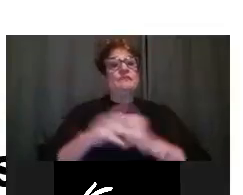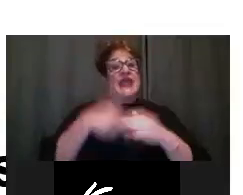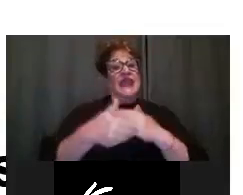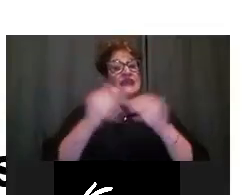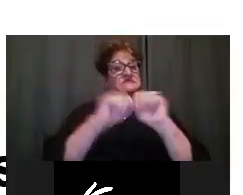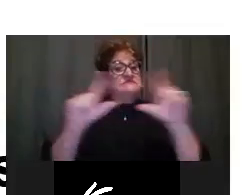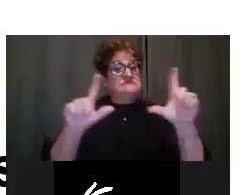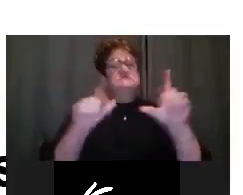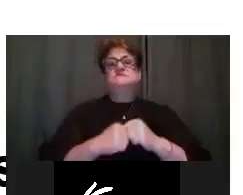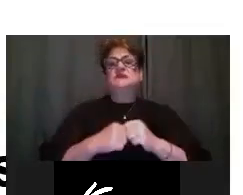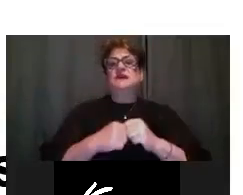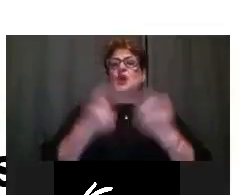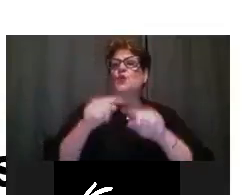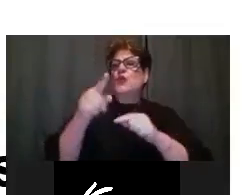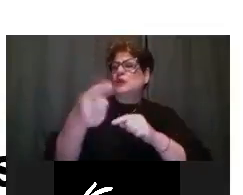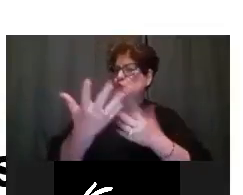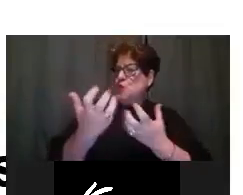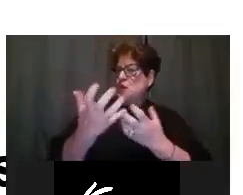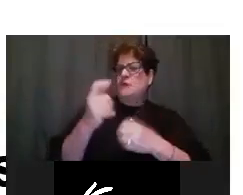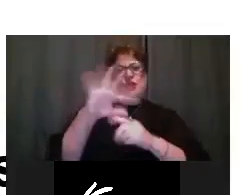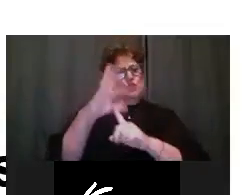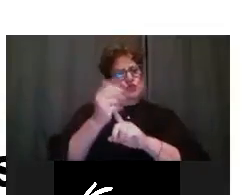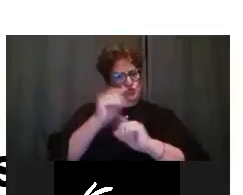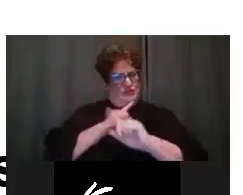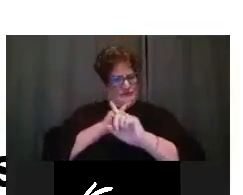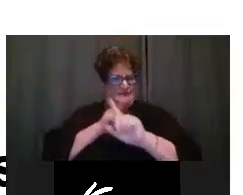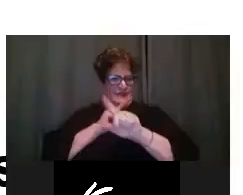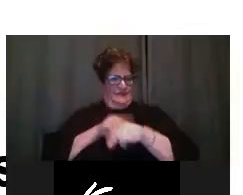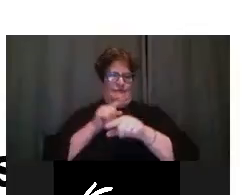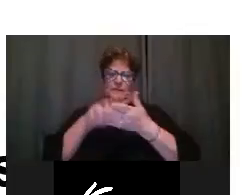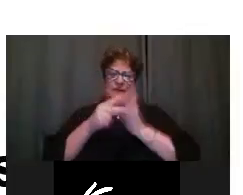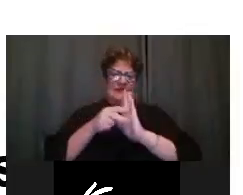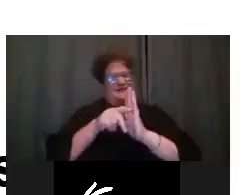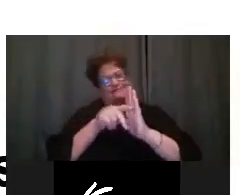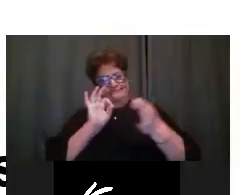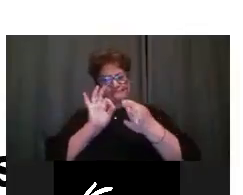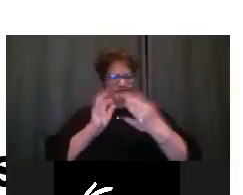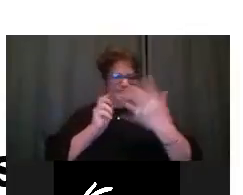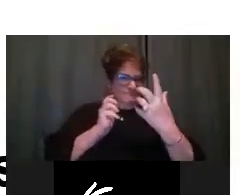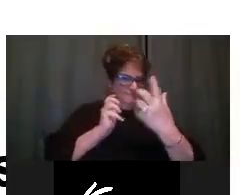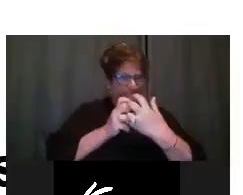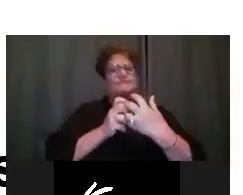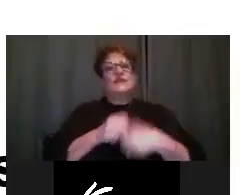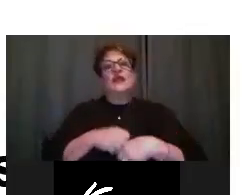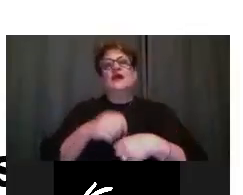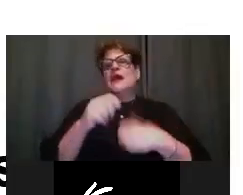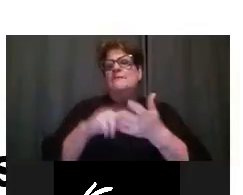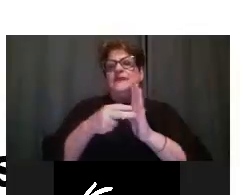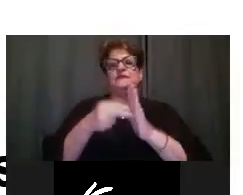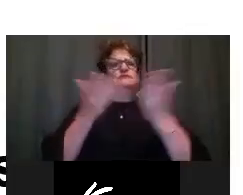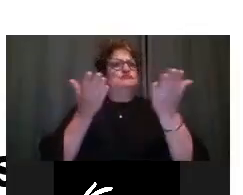into cultural responsiveness, we are now talking about services